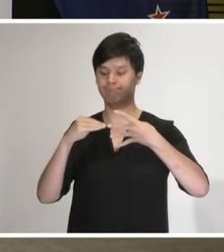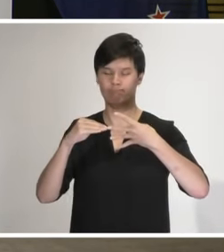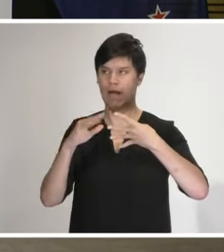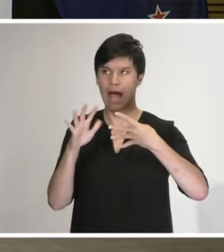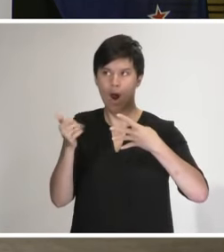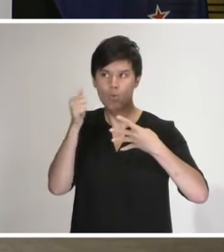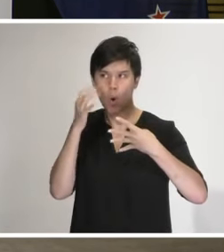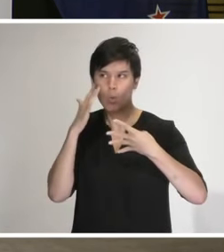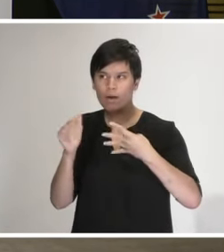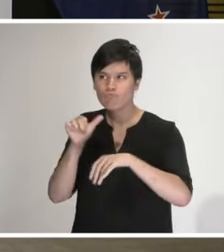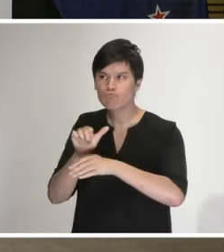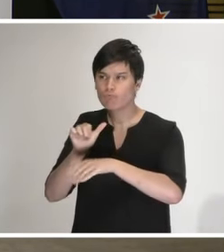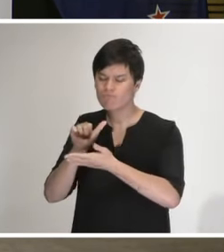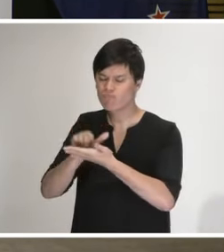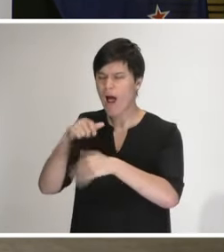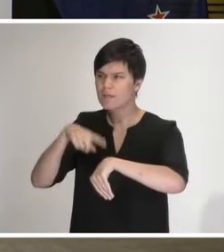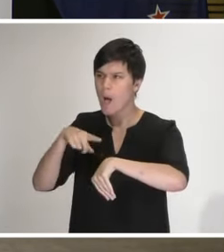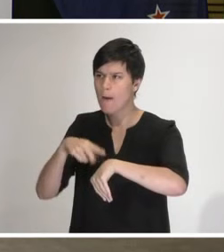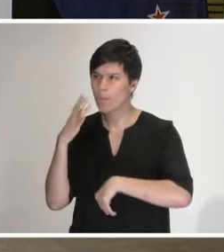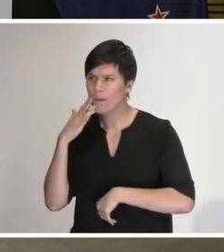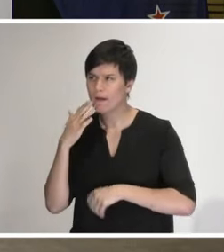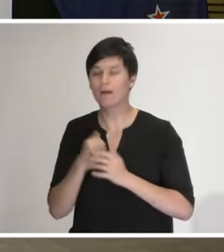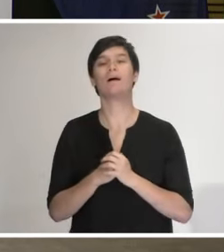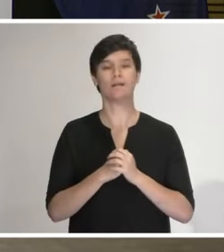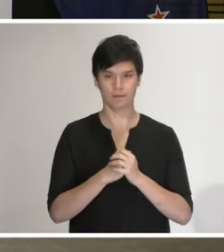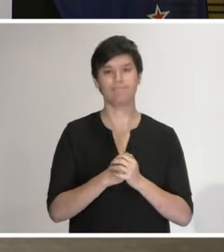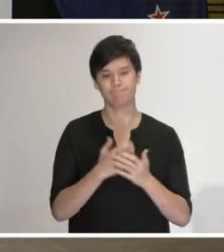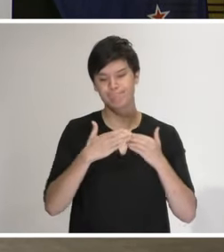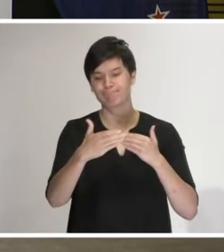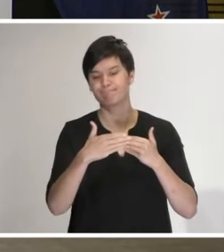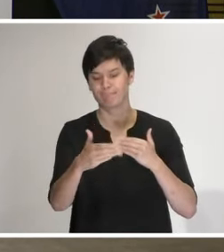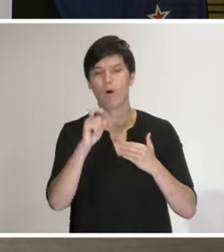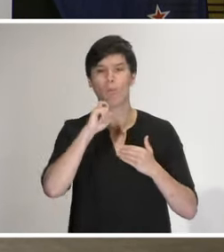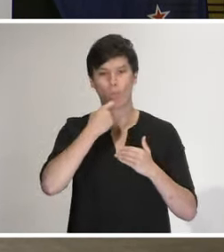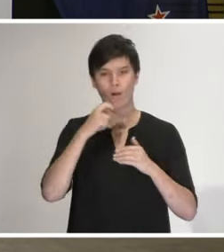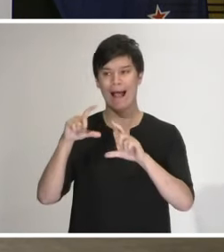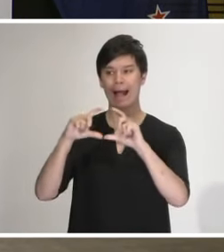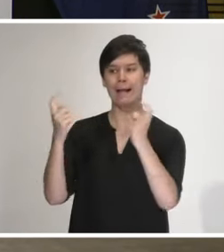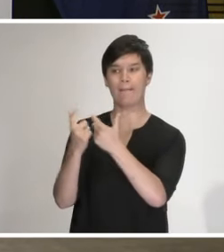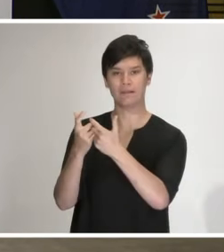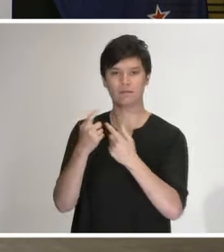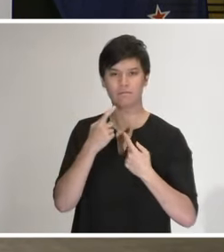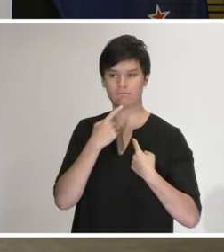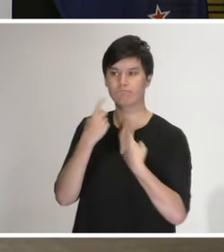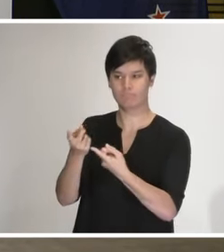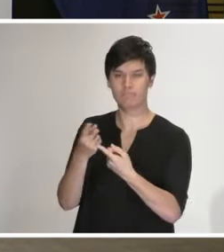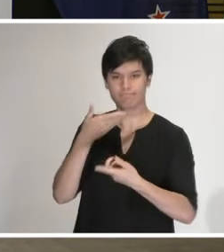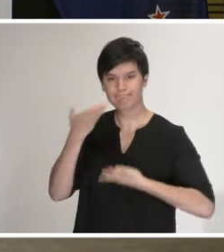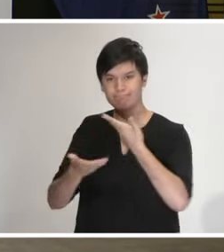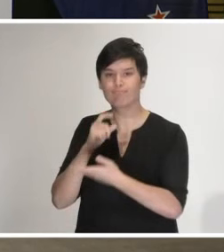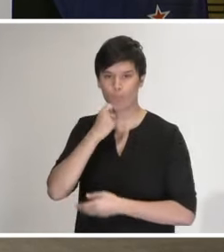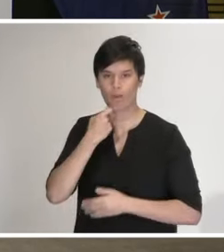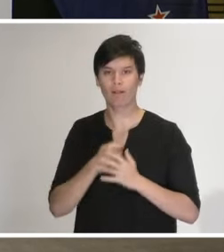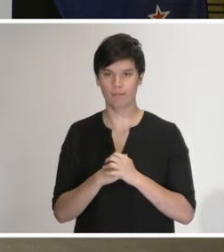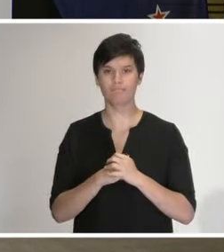work is ongoing, and we will be providing advice to Cabinet in coming days on that. But on the other side, do you have a plan if you need